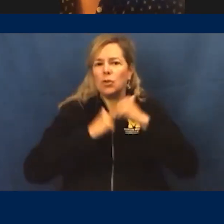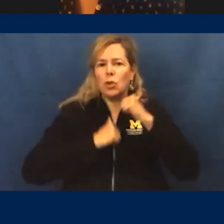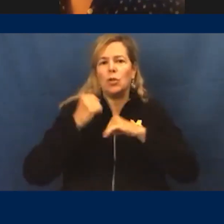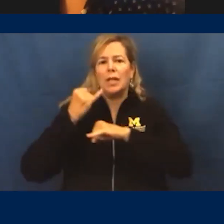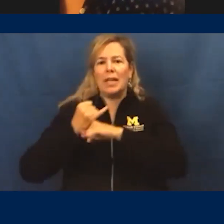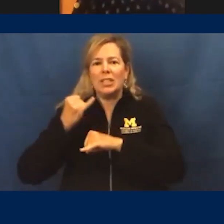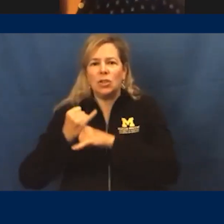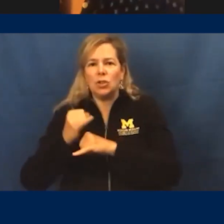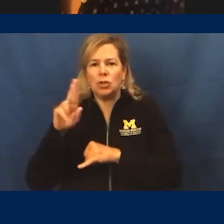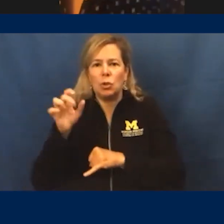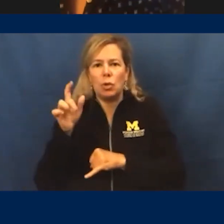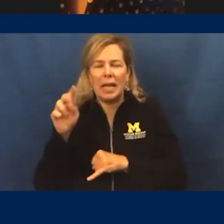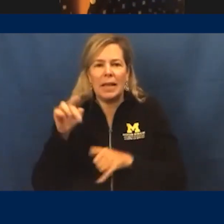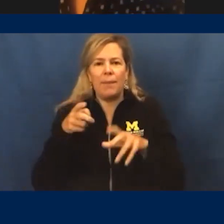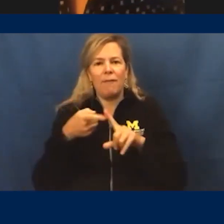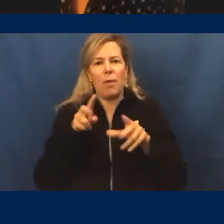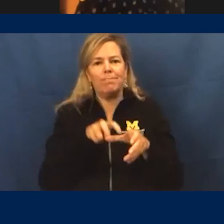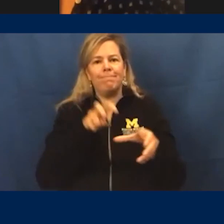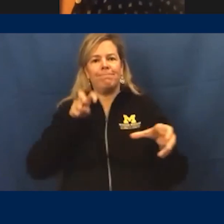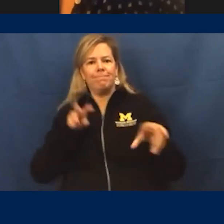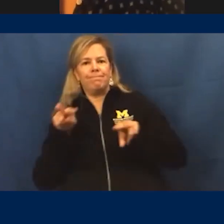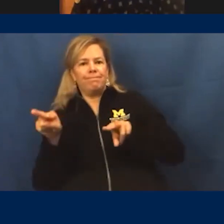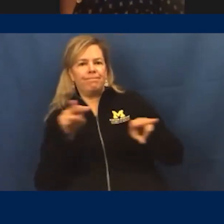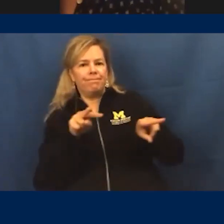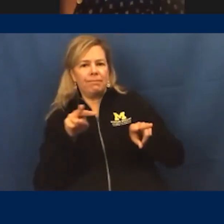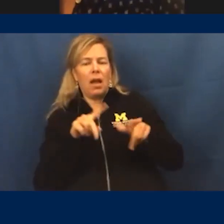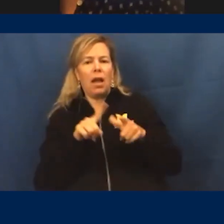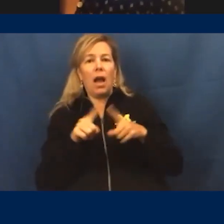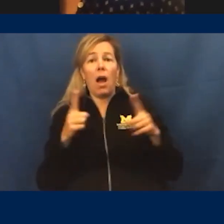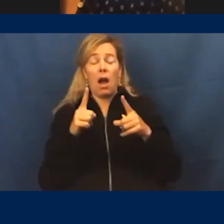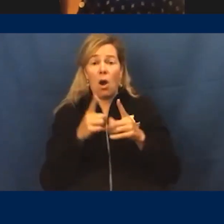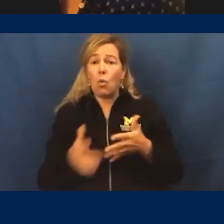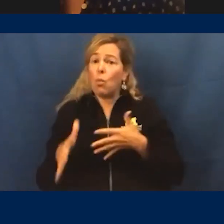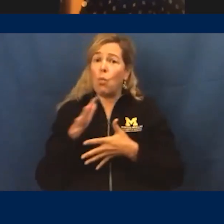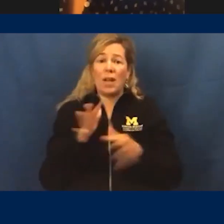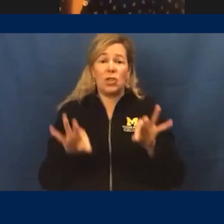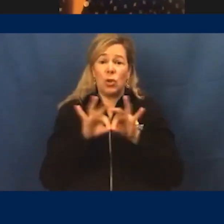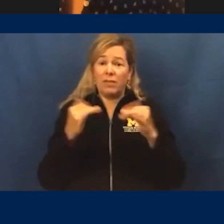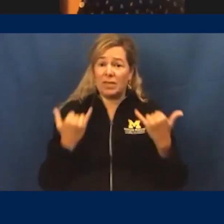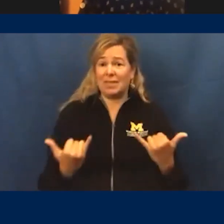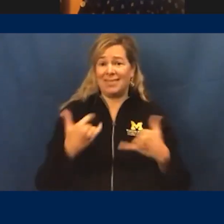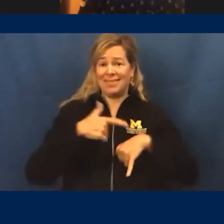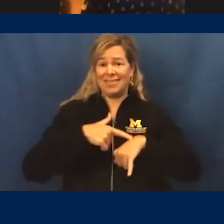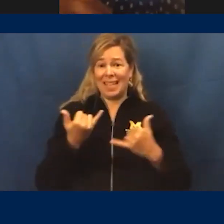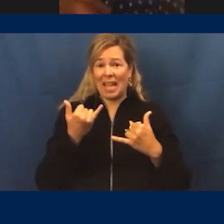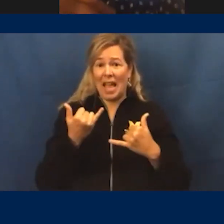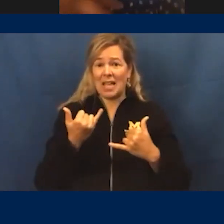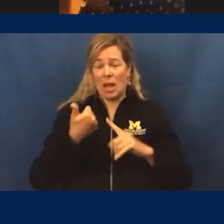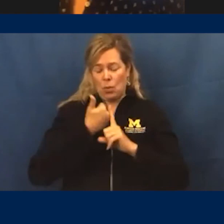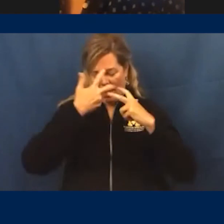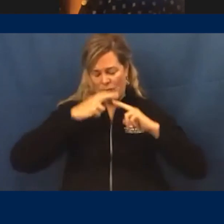from a remove. And I think part of what is critical to this work is making sure that we are self-reflective and